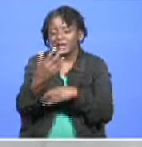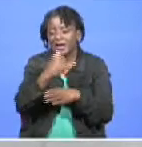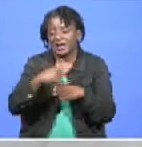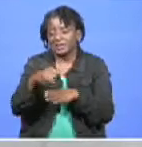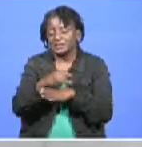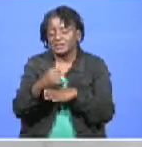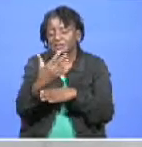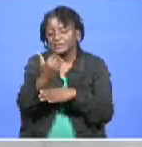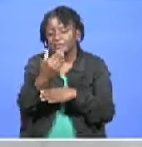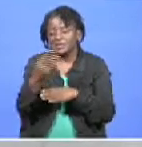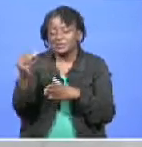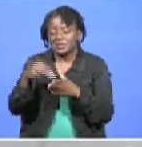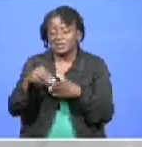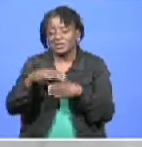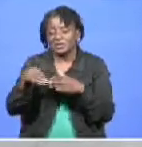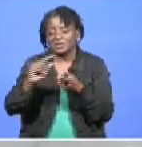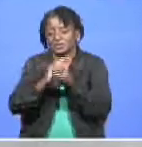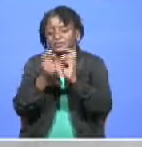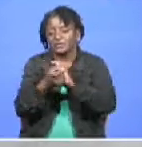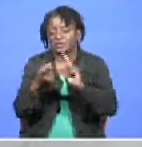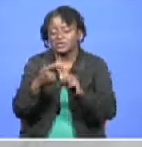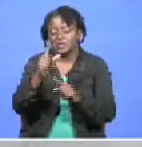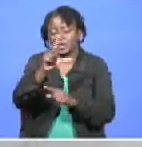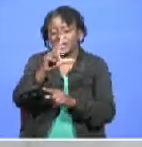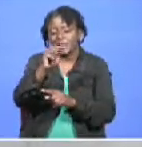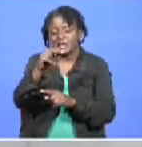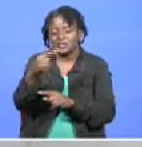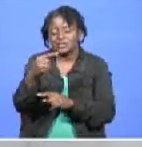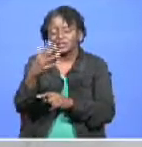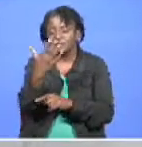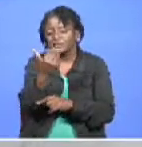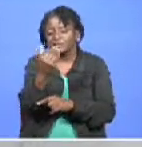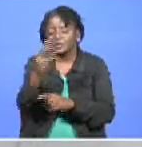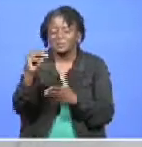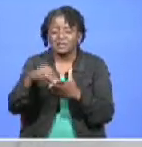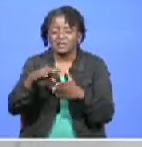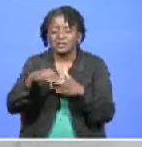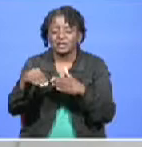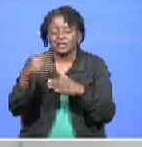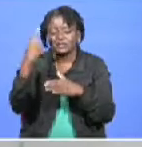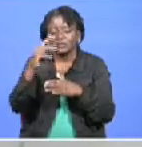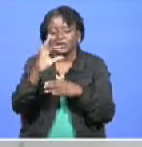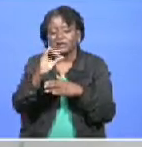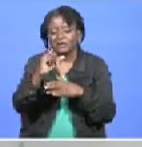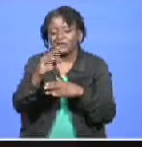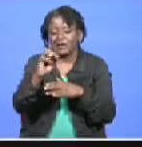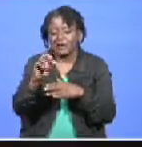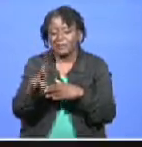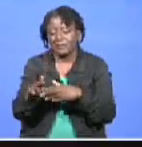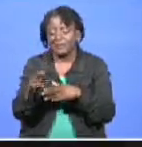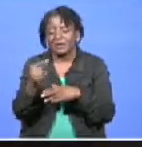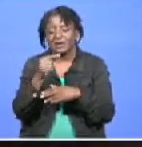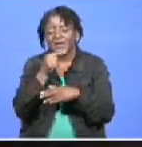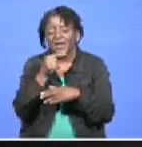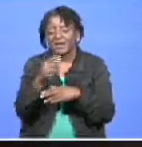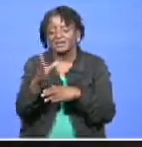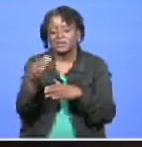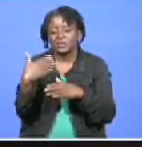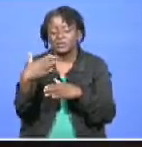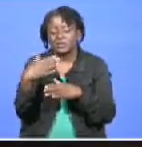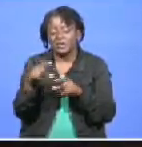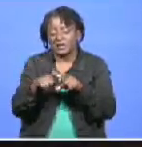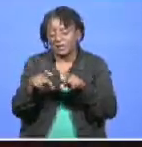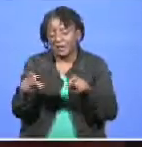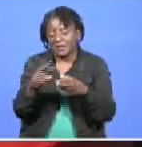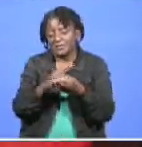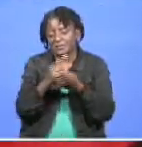to LNG, another $15 million in fiberglass cooling pipe replacement, and $30 million in an advanced